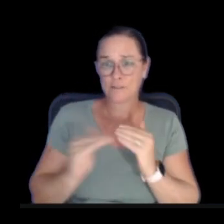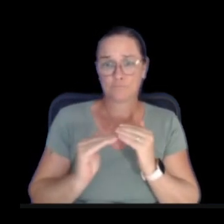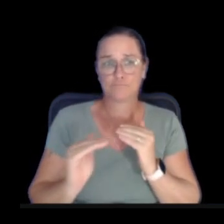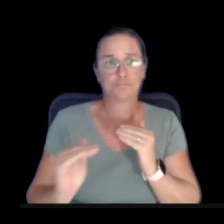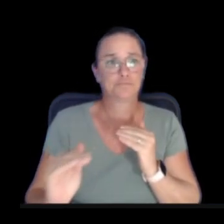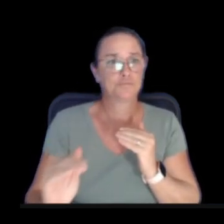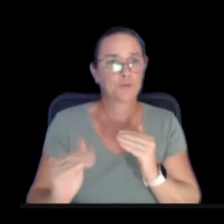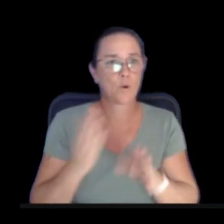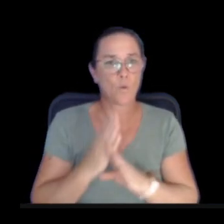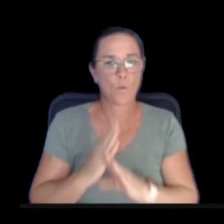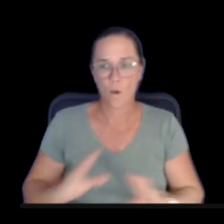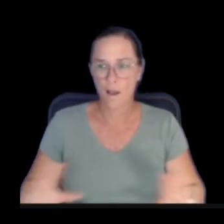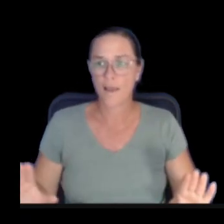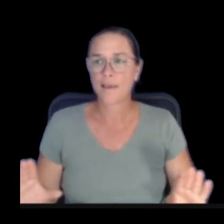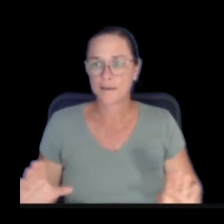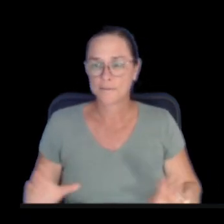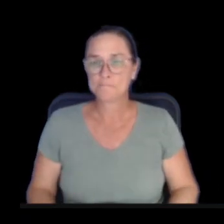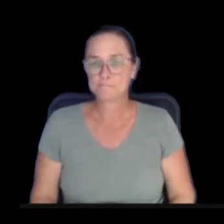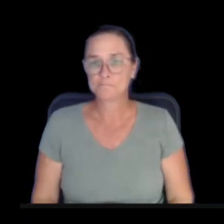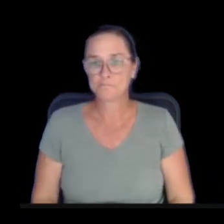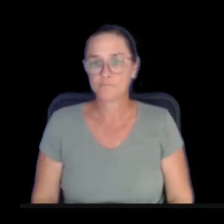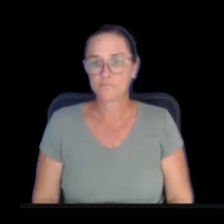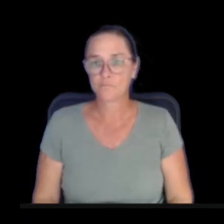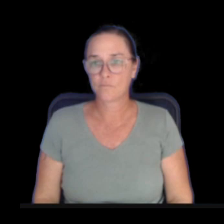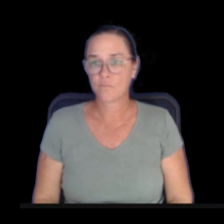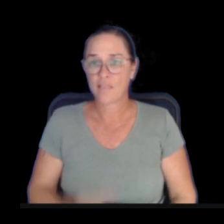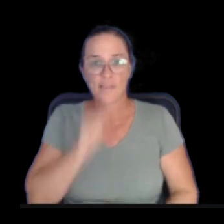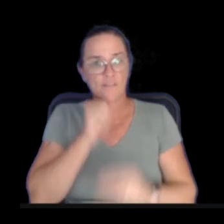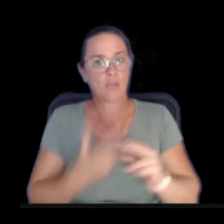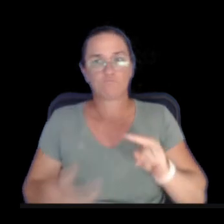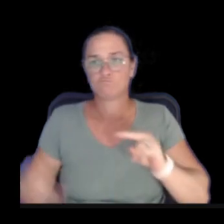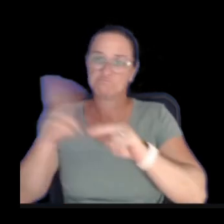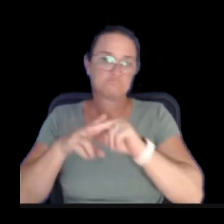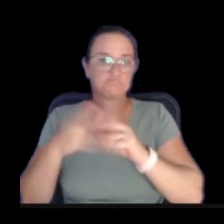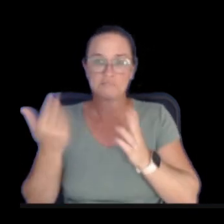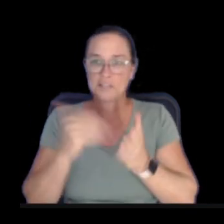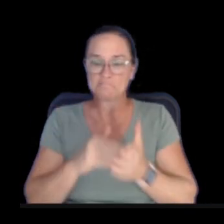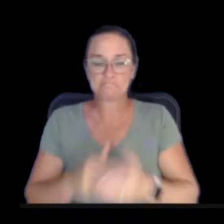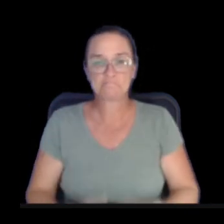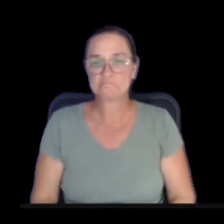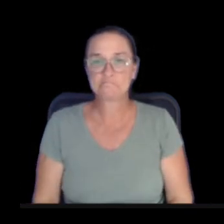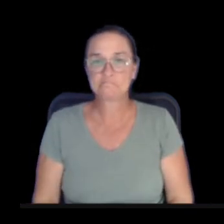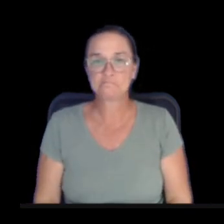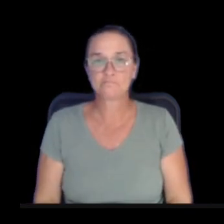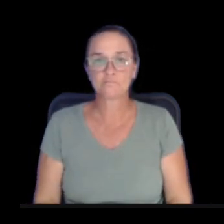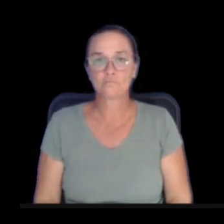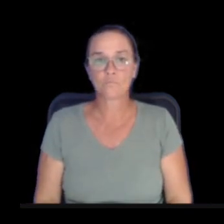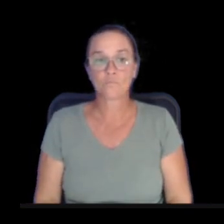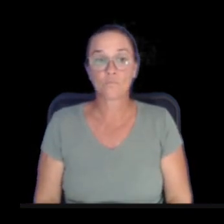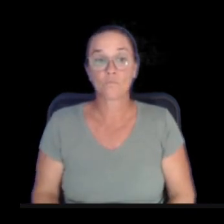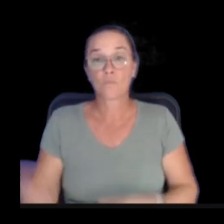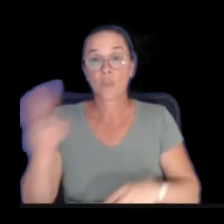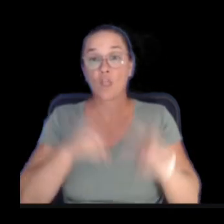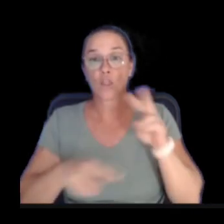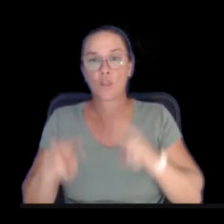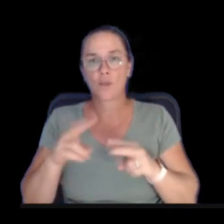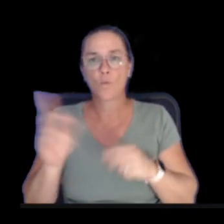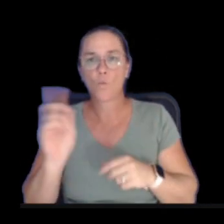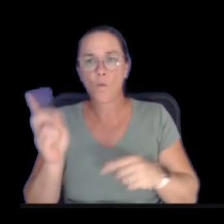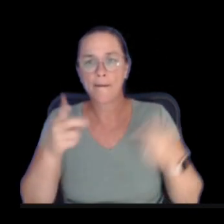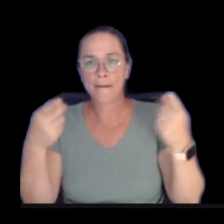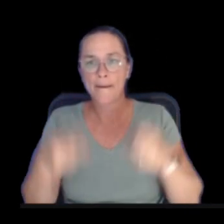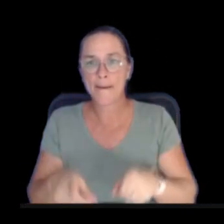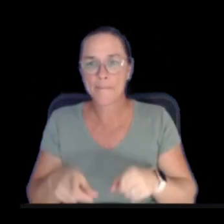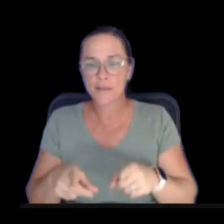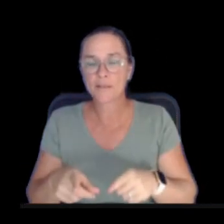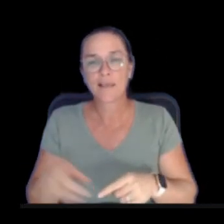quiet with no resumption of higher counts. Looking at the distribution of them, they're in a similar